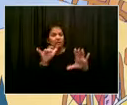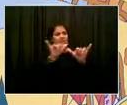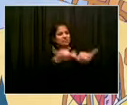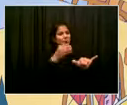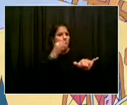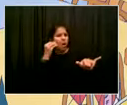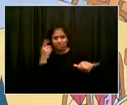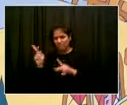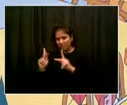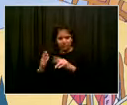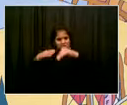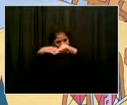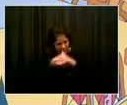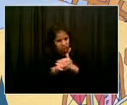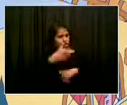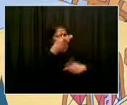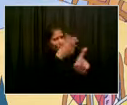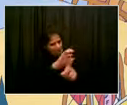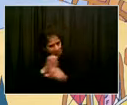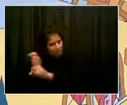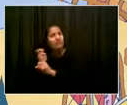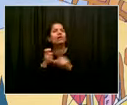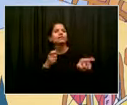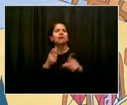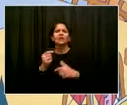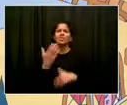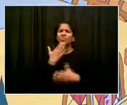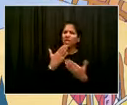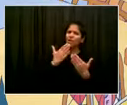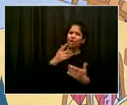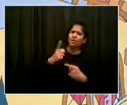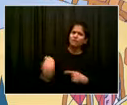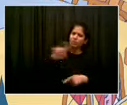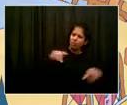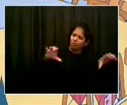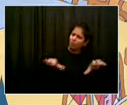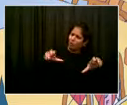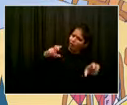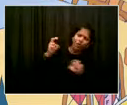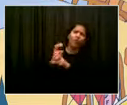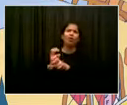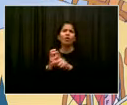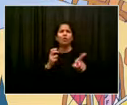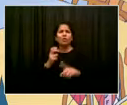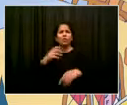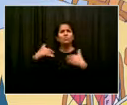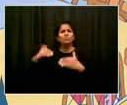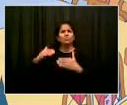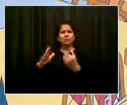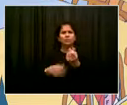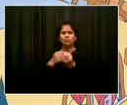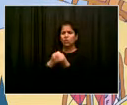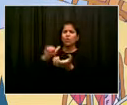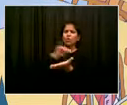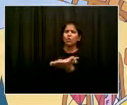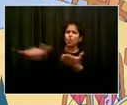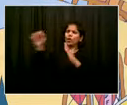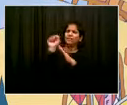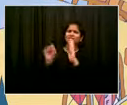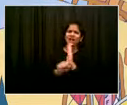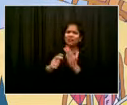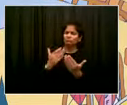people we can reach, and especially important to do ahead of the holidays and the colder weather. So thank you, Assemblymember. I want you to hear everyone from